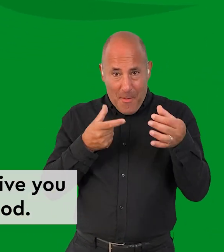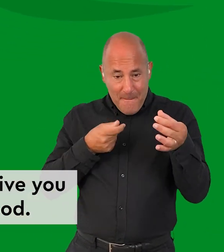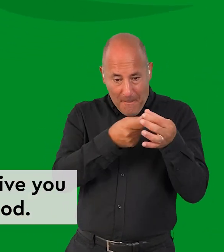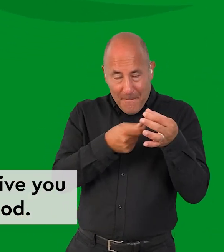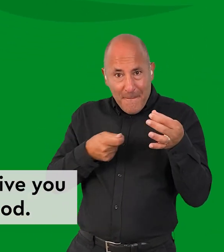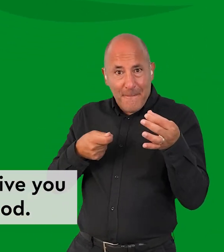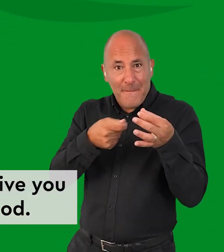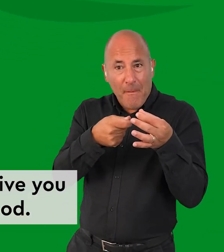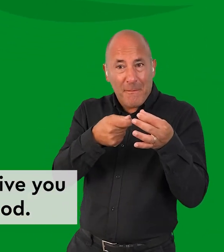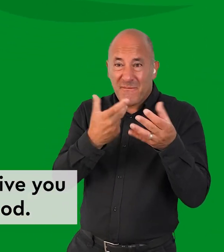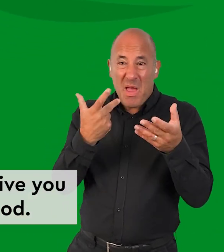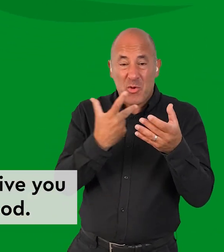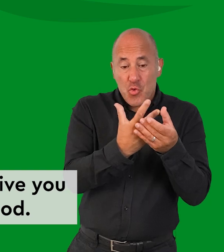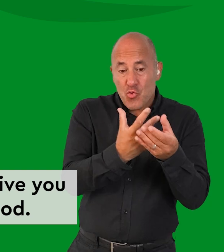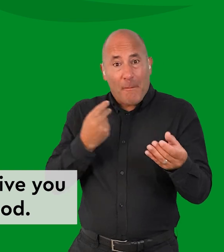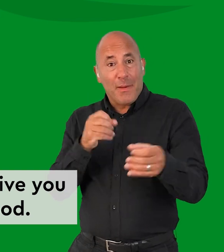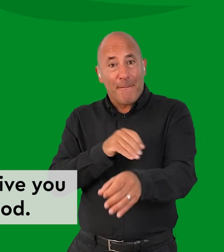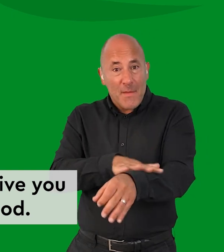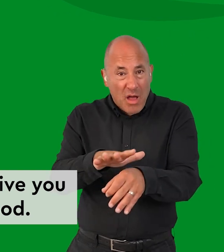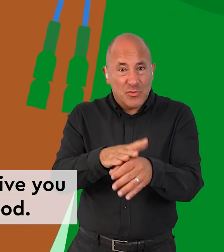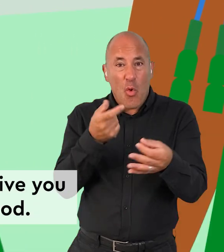line and for taking blood.